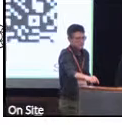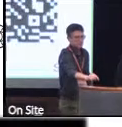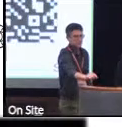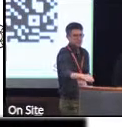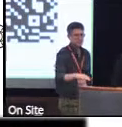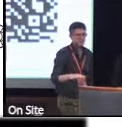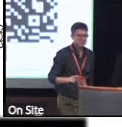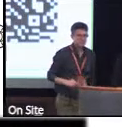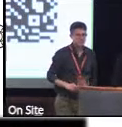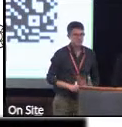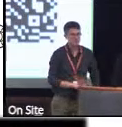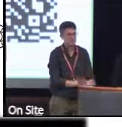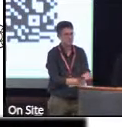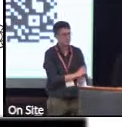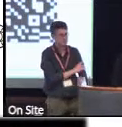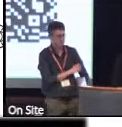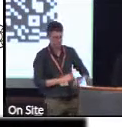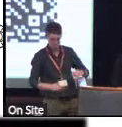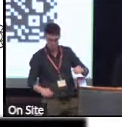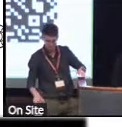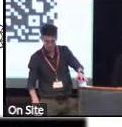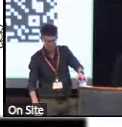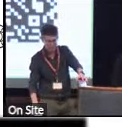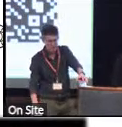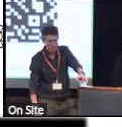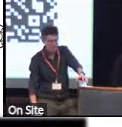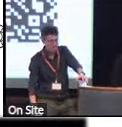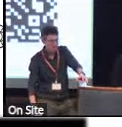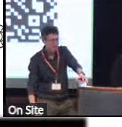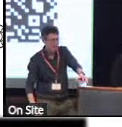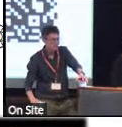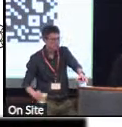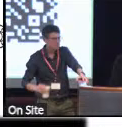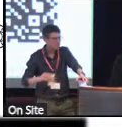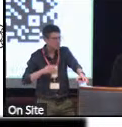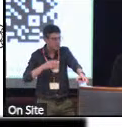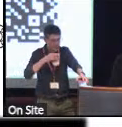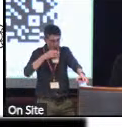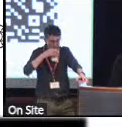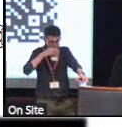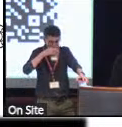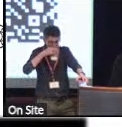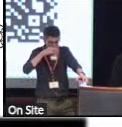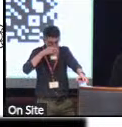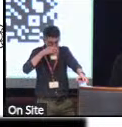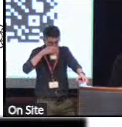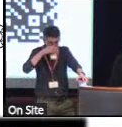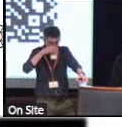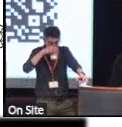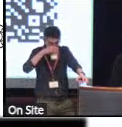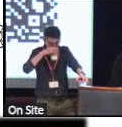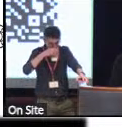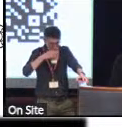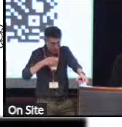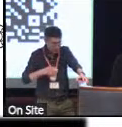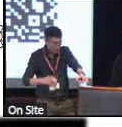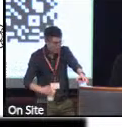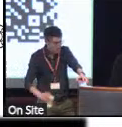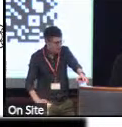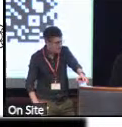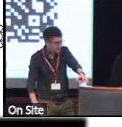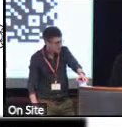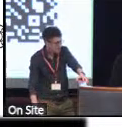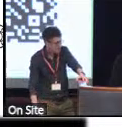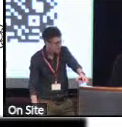we also really want to prioritize accessibility as part of this conference. So we do have CART and ASL available. Those are